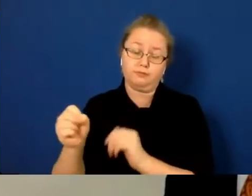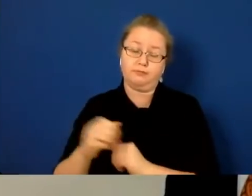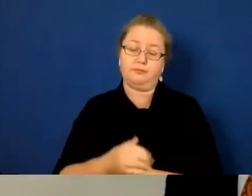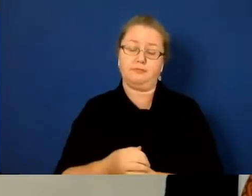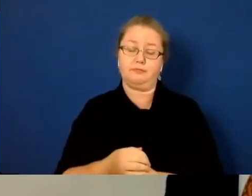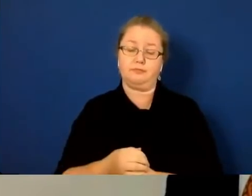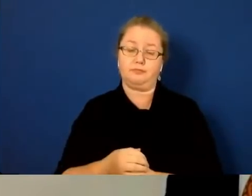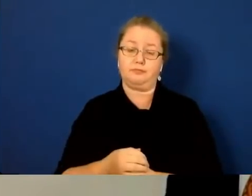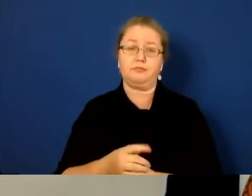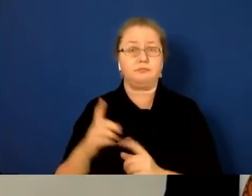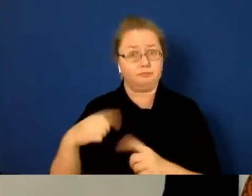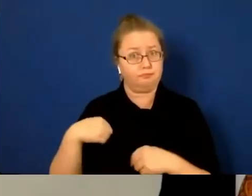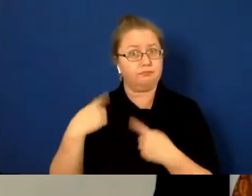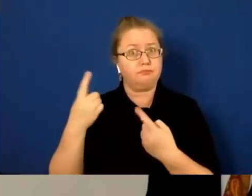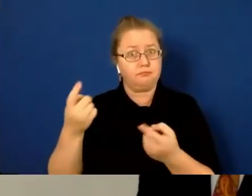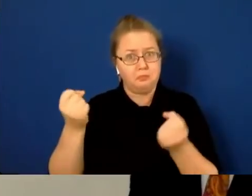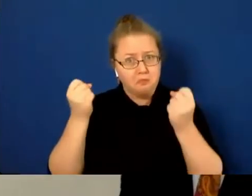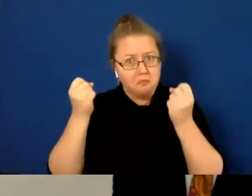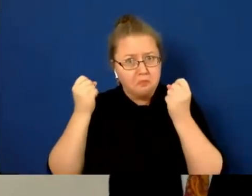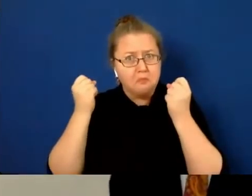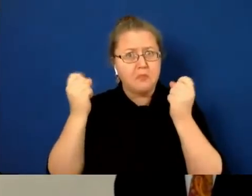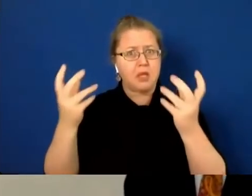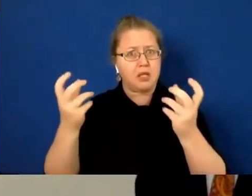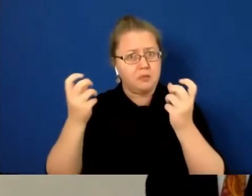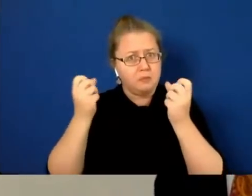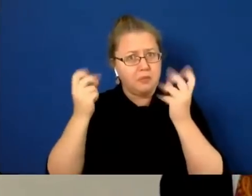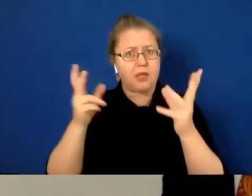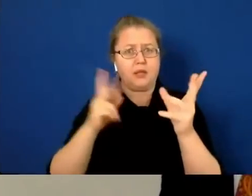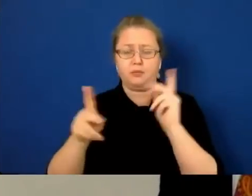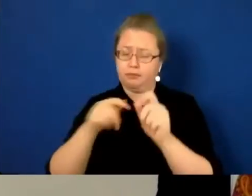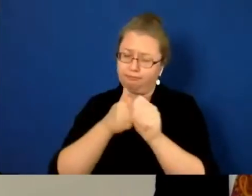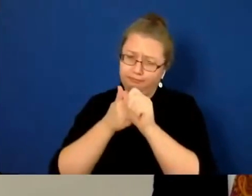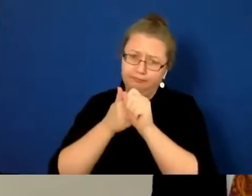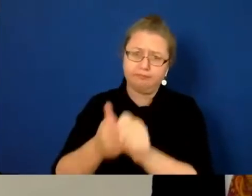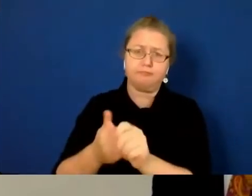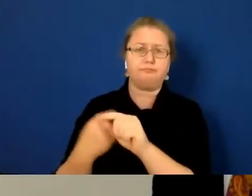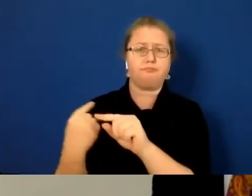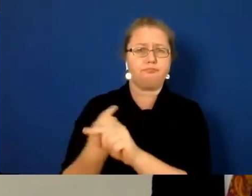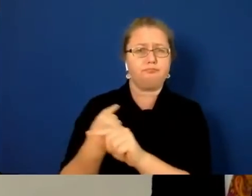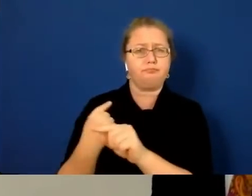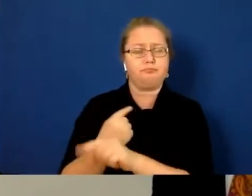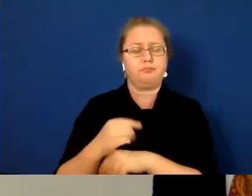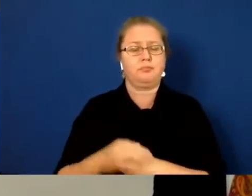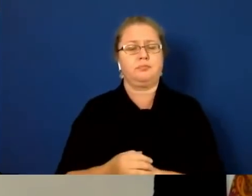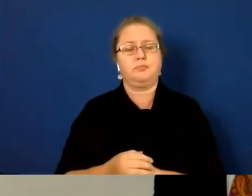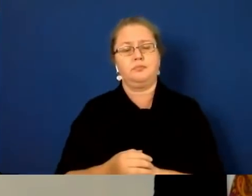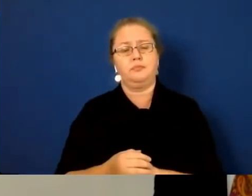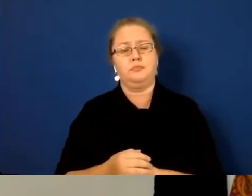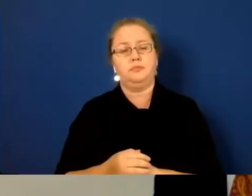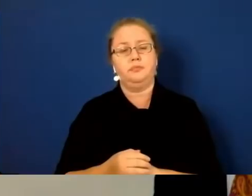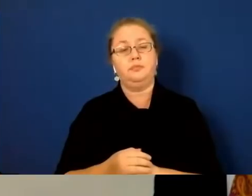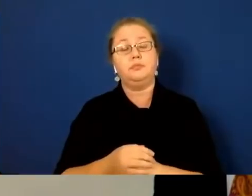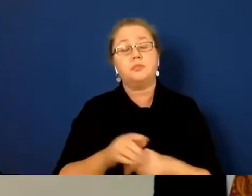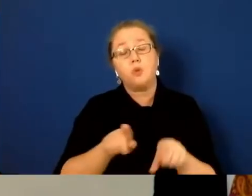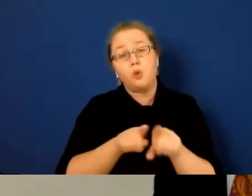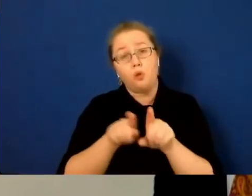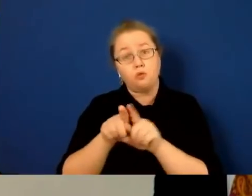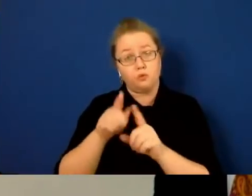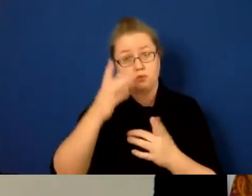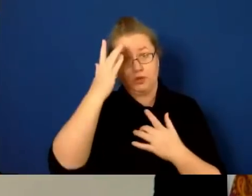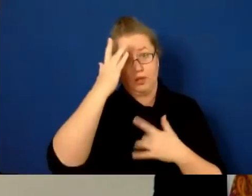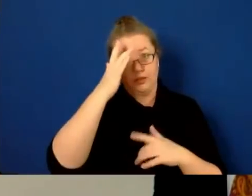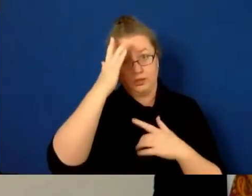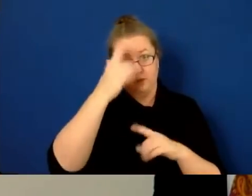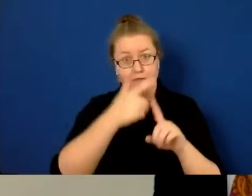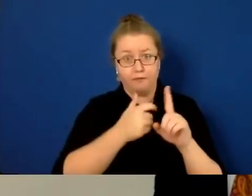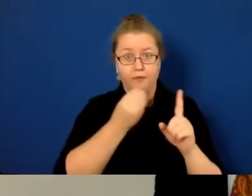So that's not the approach we're taking. We are continuing to take the approach that this is one tool in addition